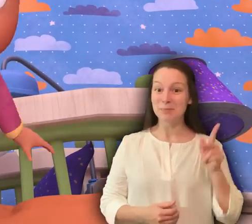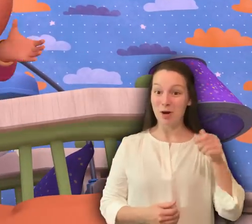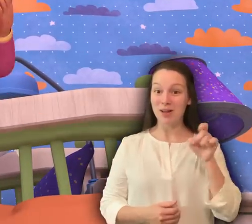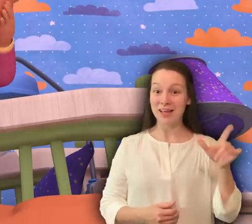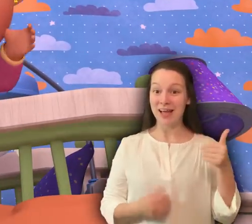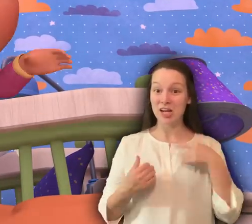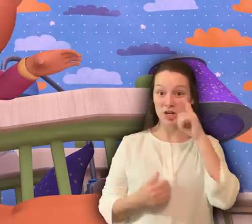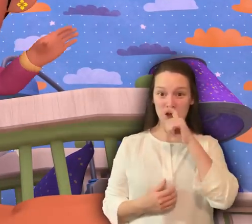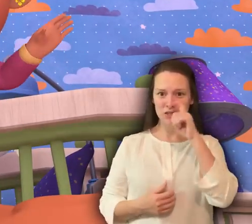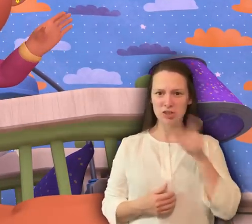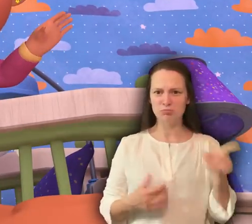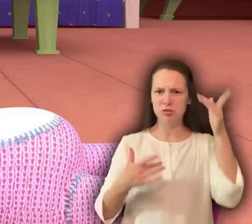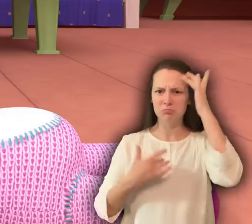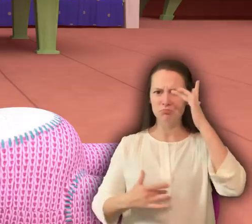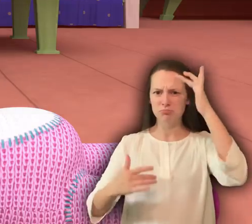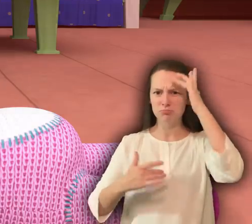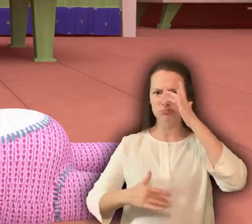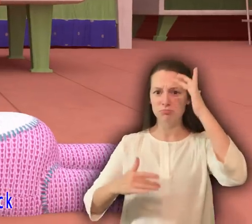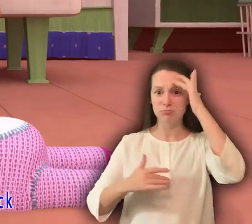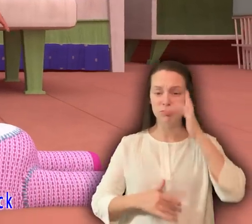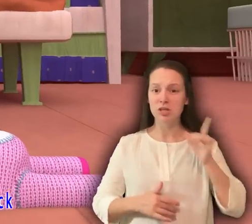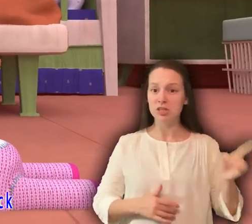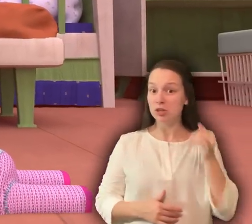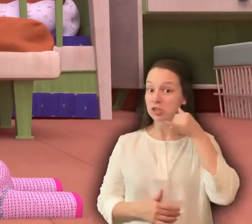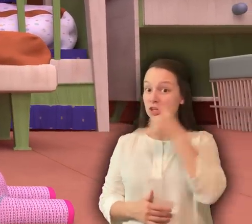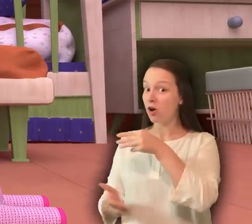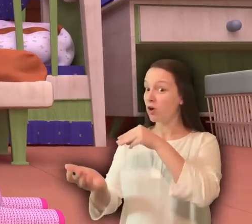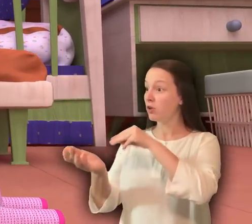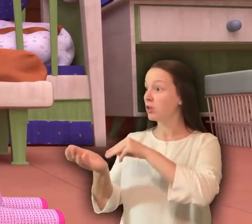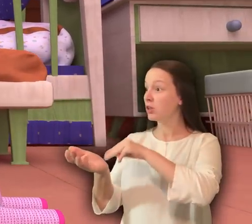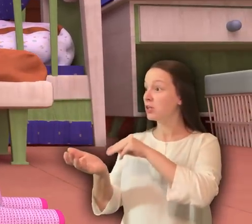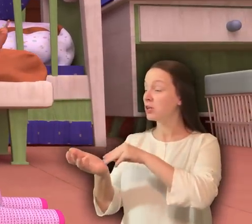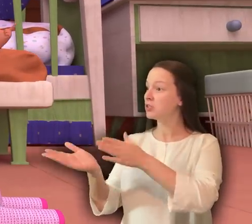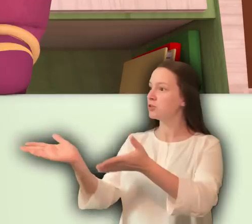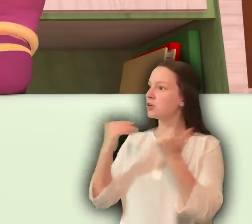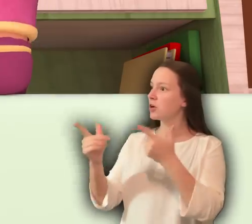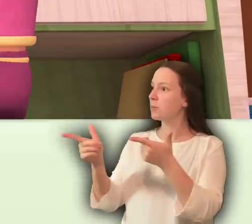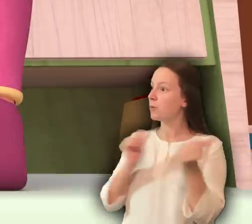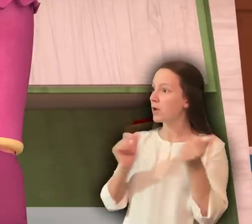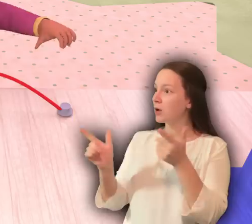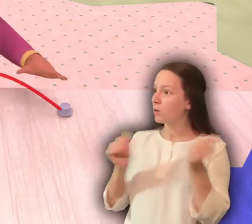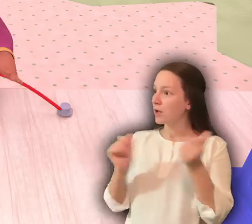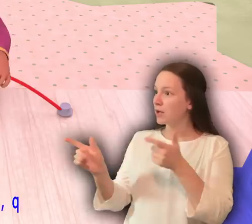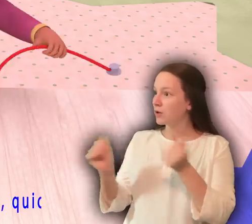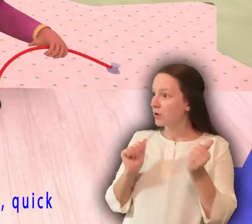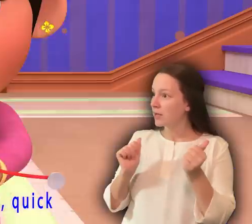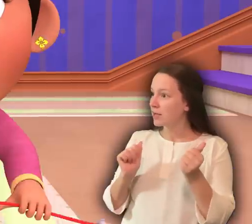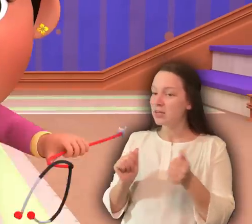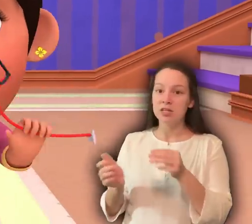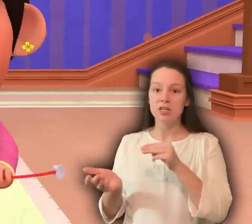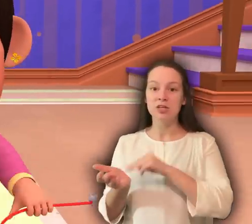Miss Polly had a dolly who was sick sick sick so she called for the doctor to come quick quick